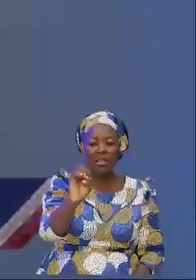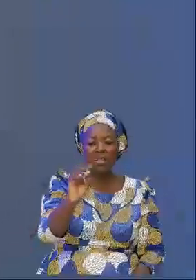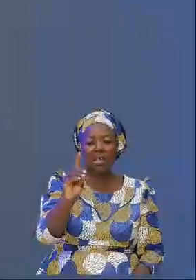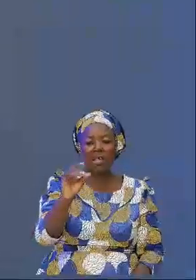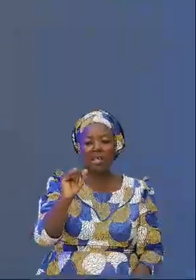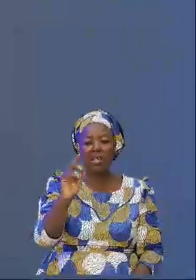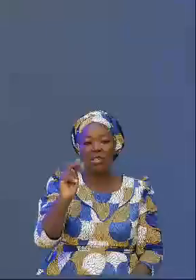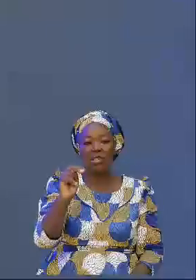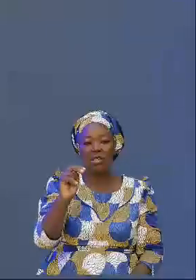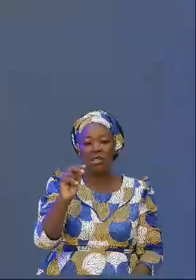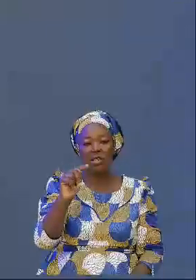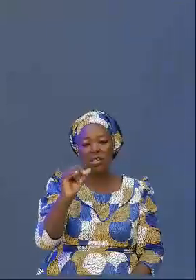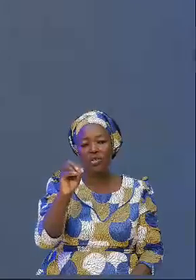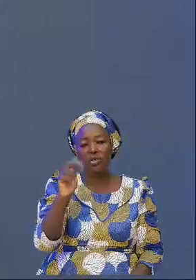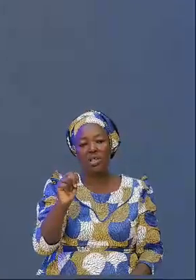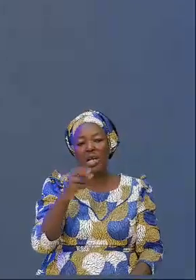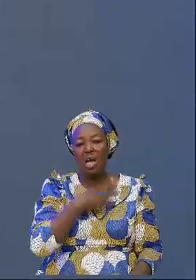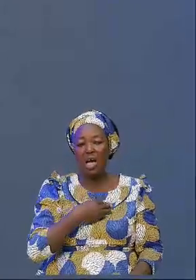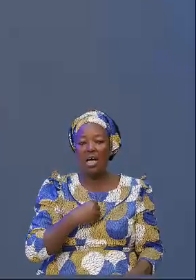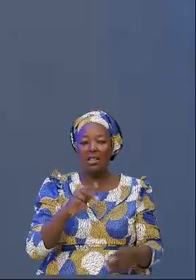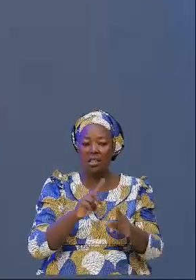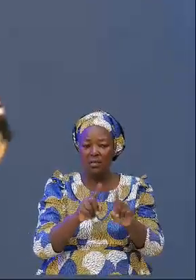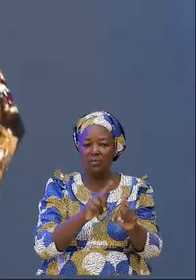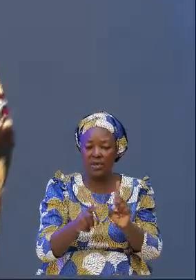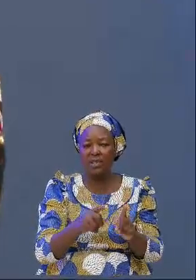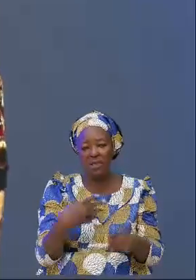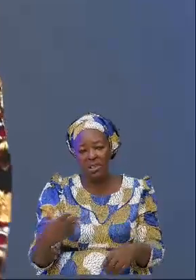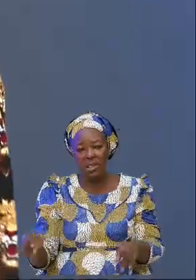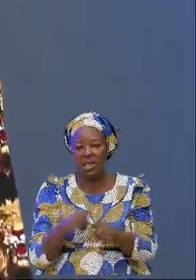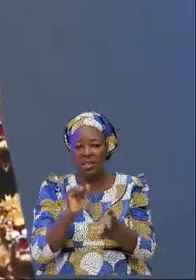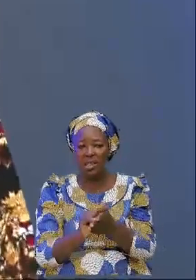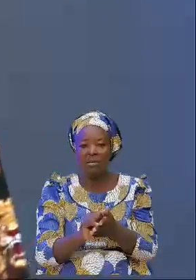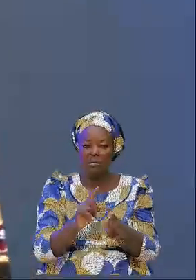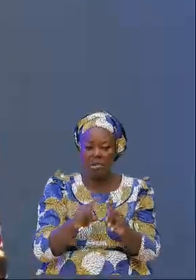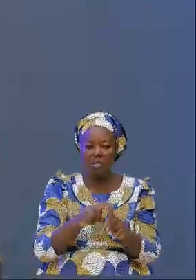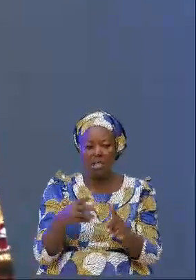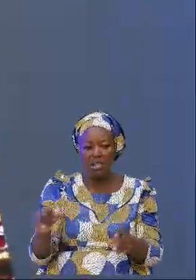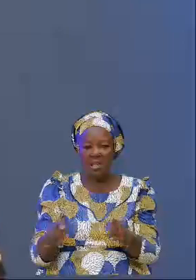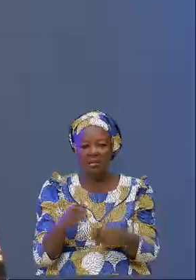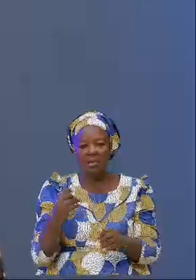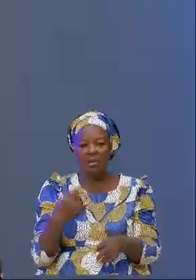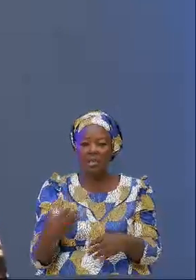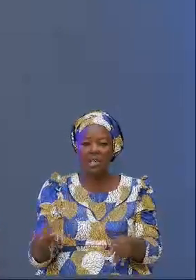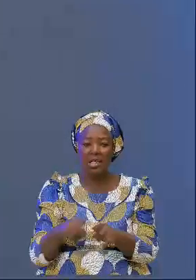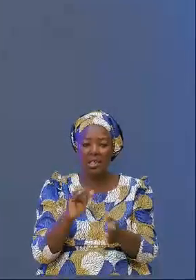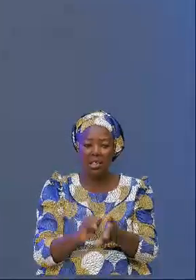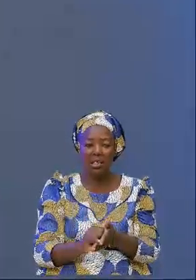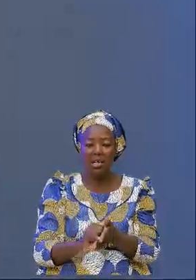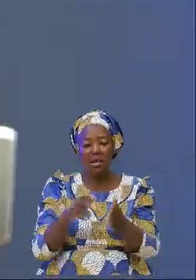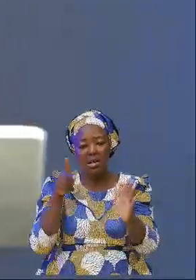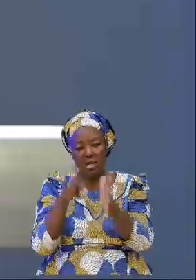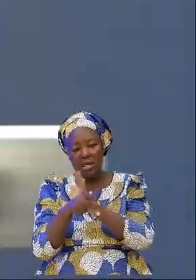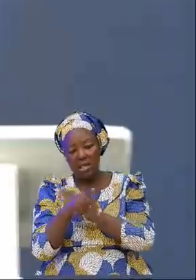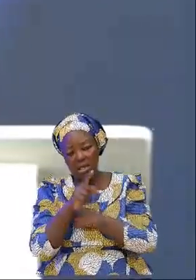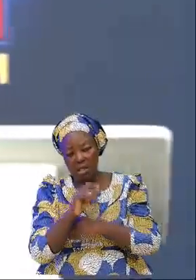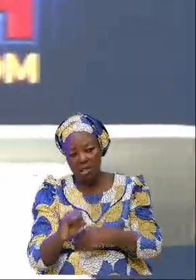he talks about the sedition and the strife. Then he says, and such like. That means